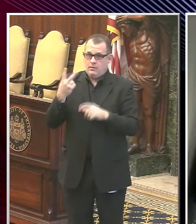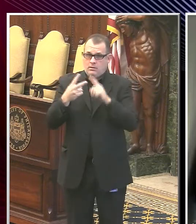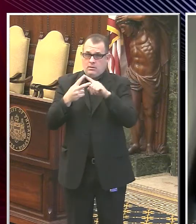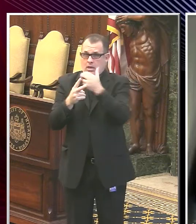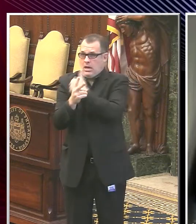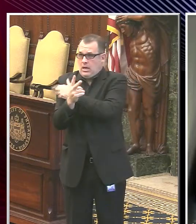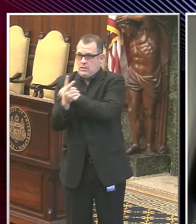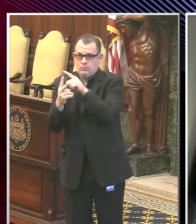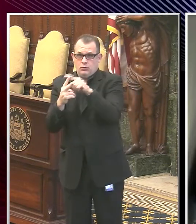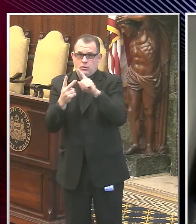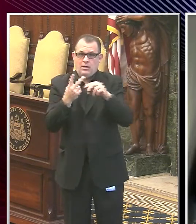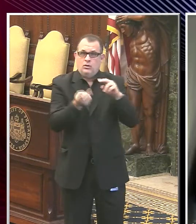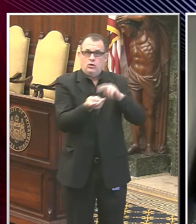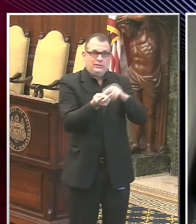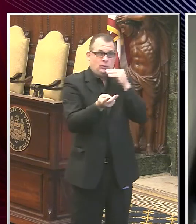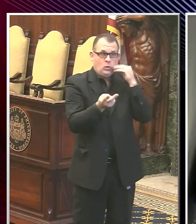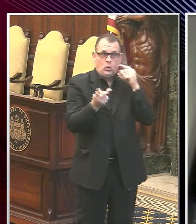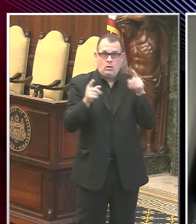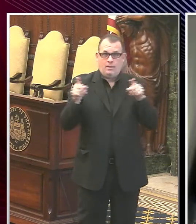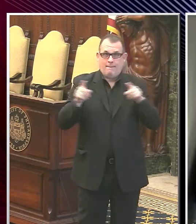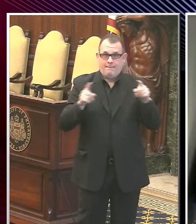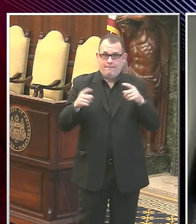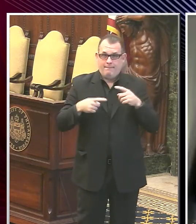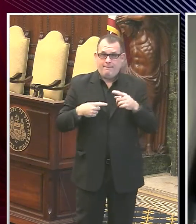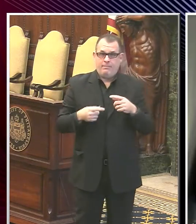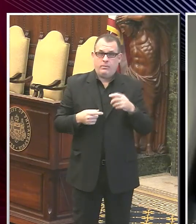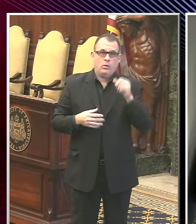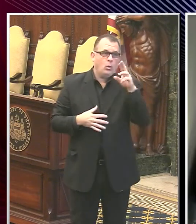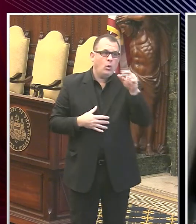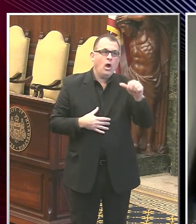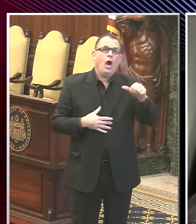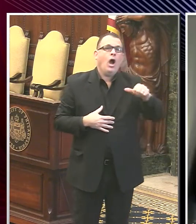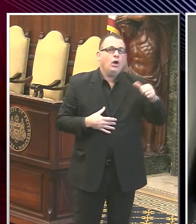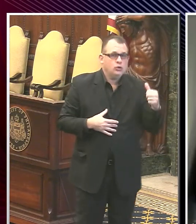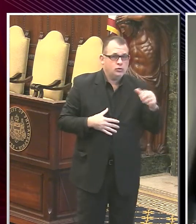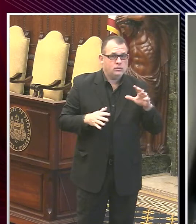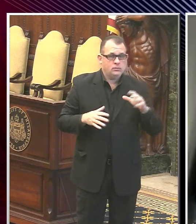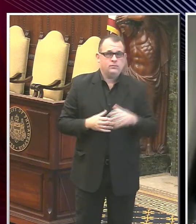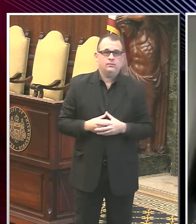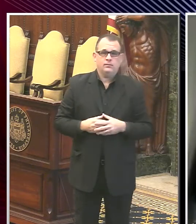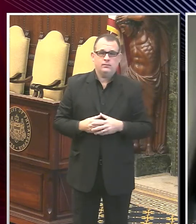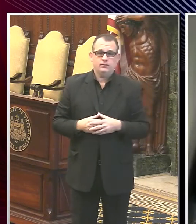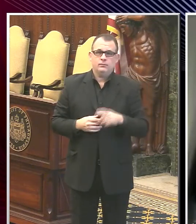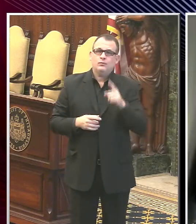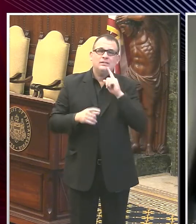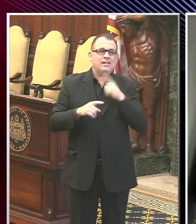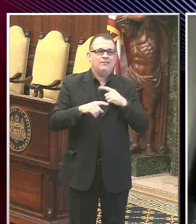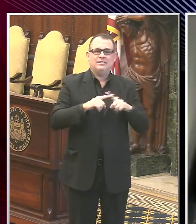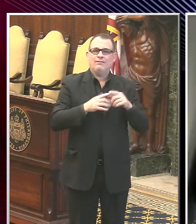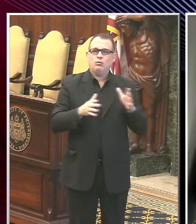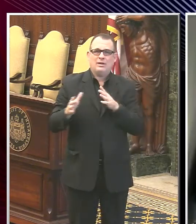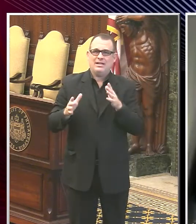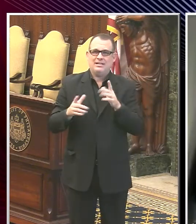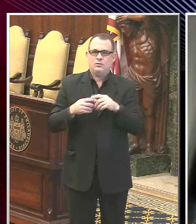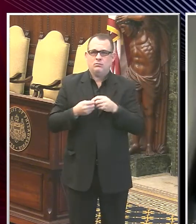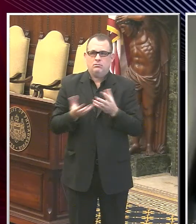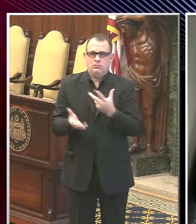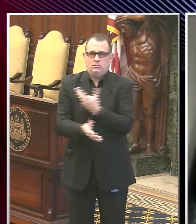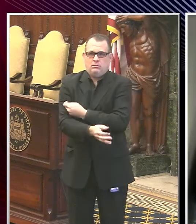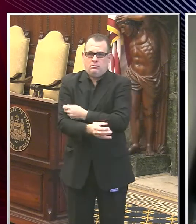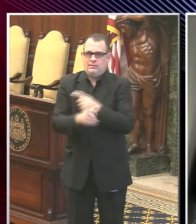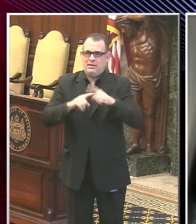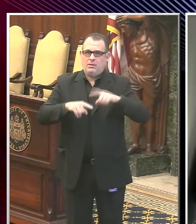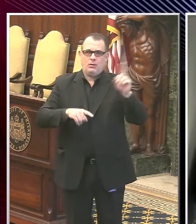who work in nursing homes. They're people who work in other facilities. So there's going to be a different mechanism for distributing that according to where those healthcare workers work.